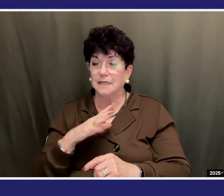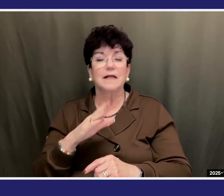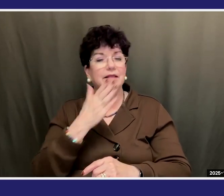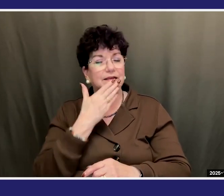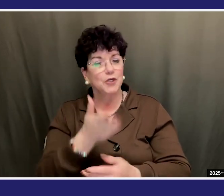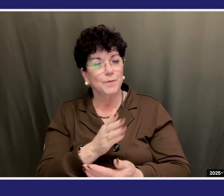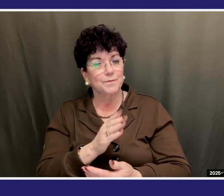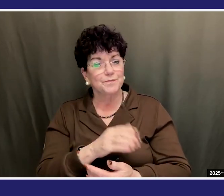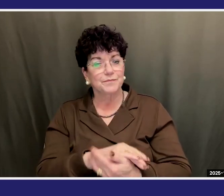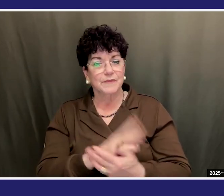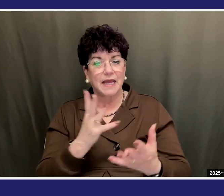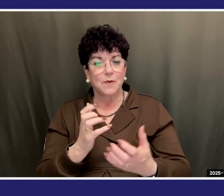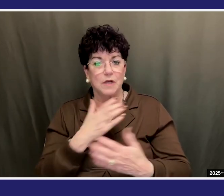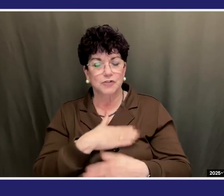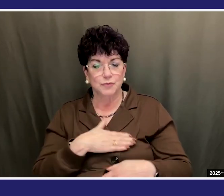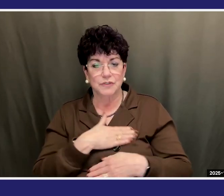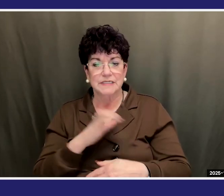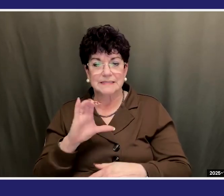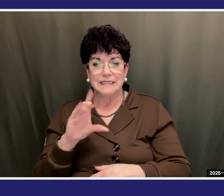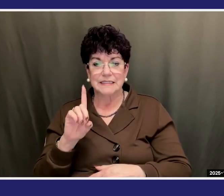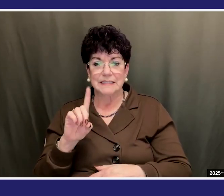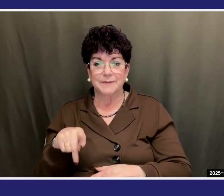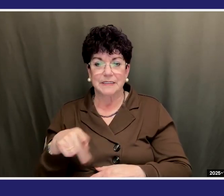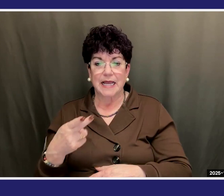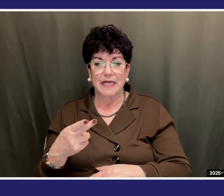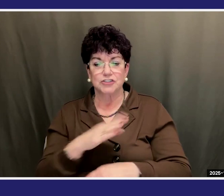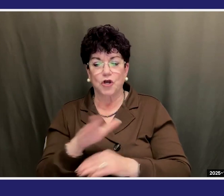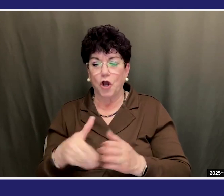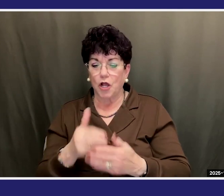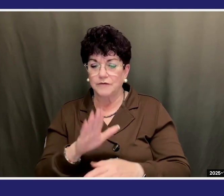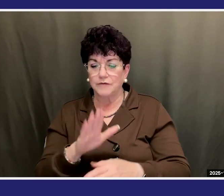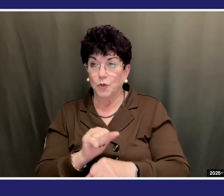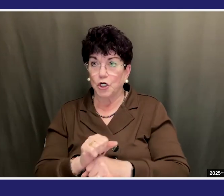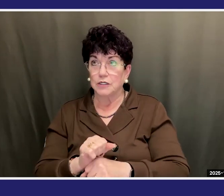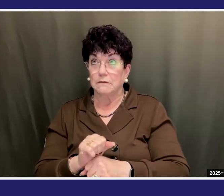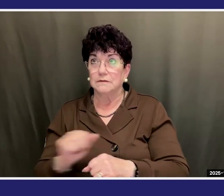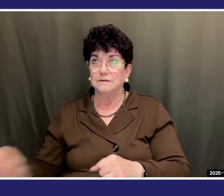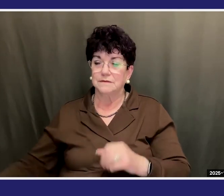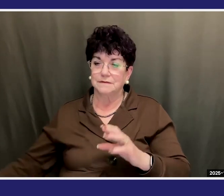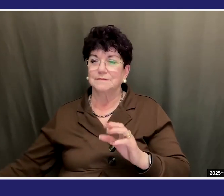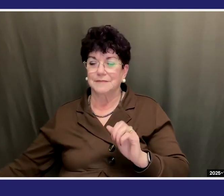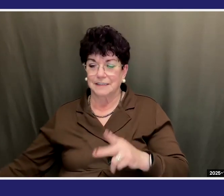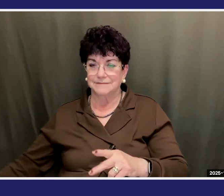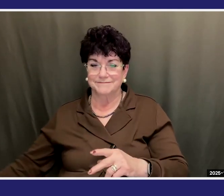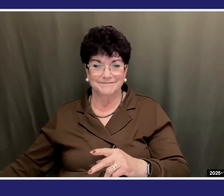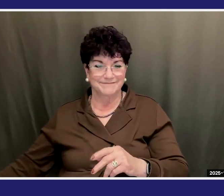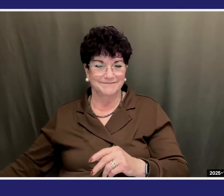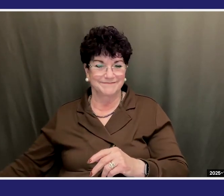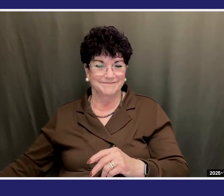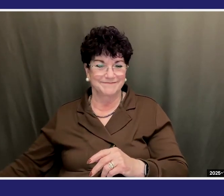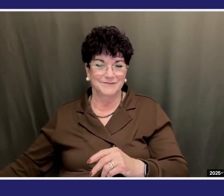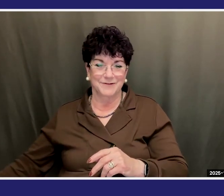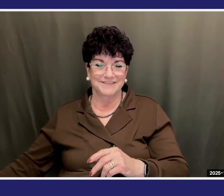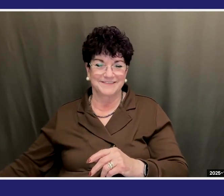you. Wanting to appreciate CDPH and all of your work in engaging folks and communities across the state of